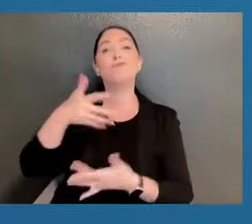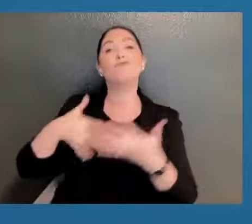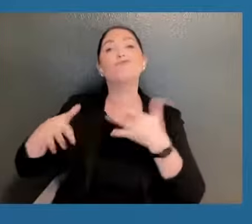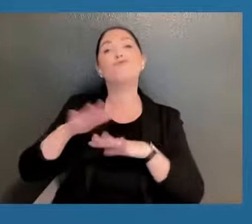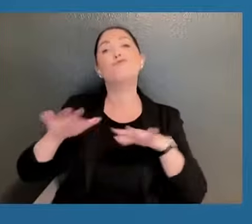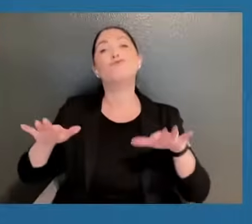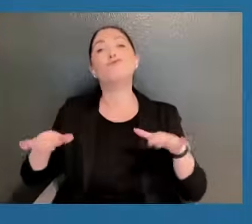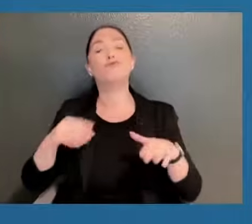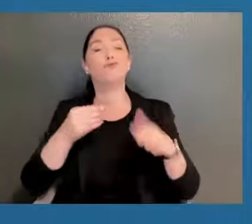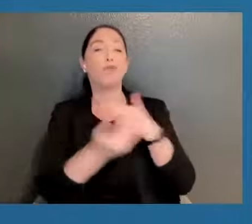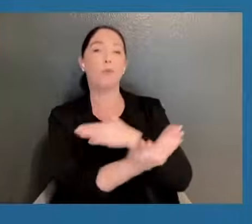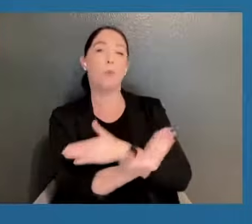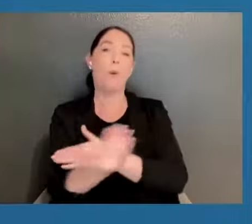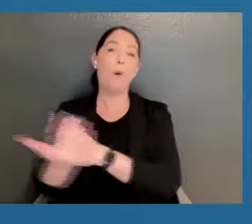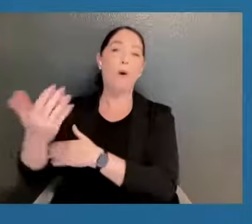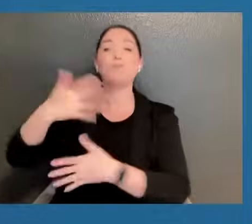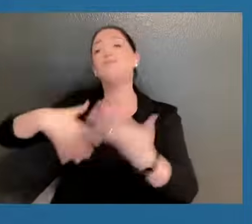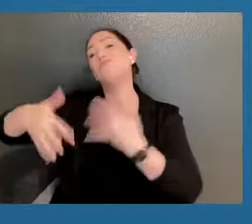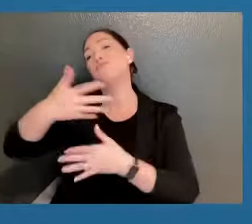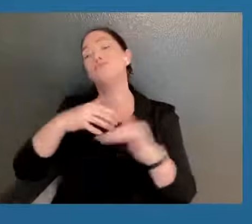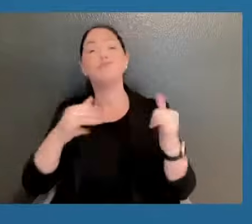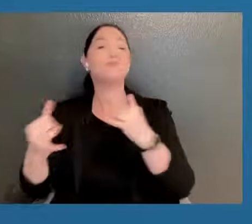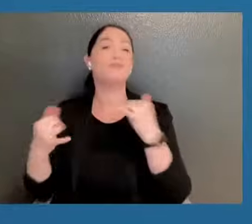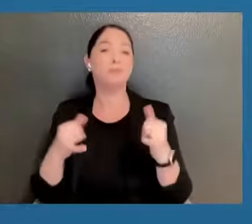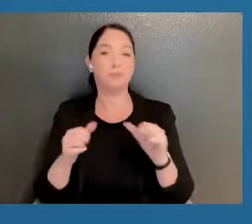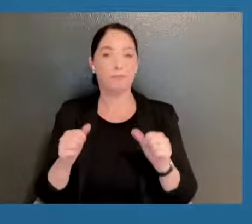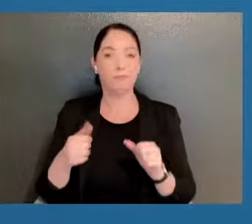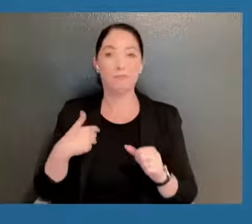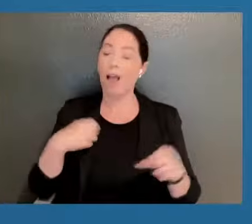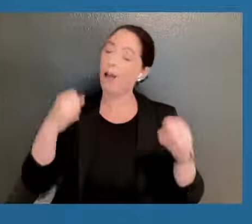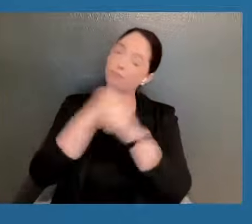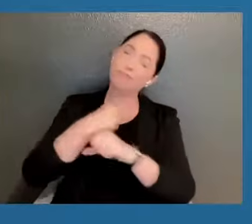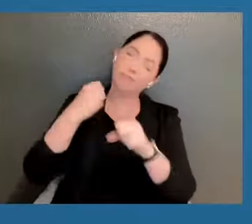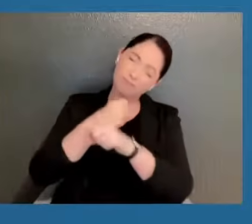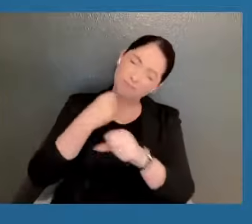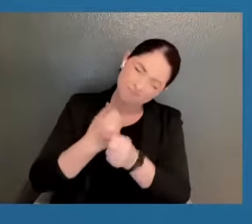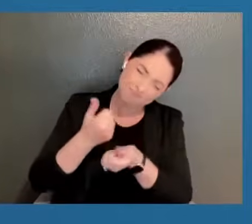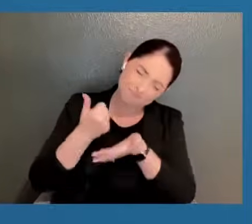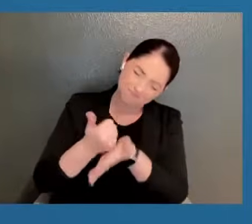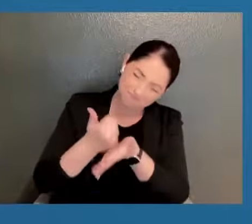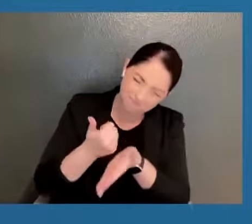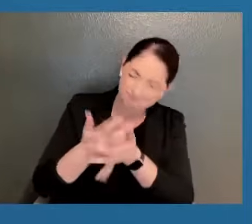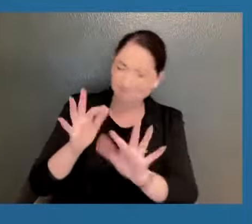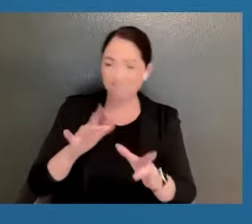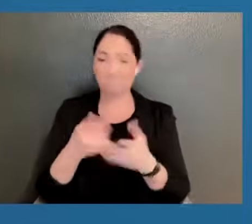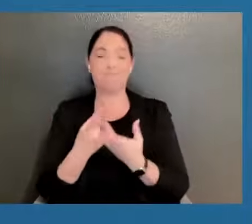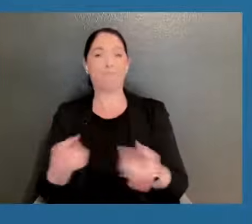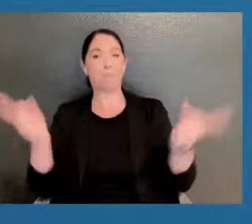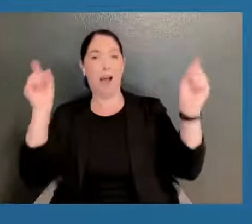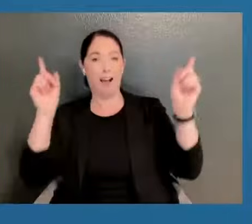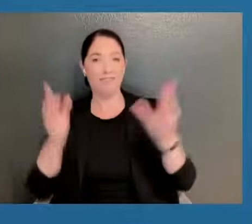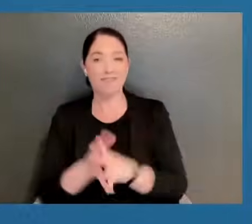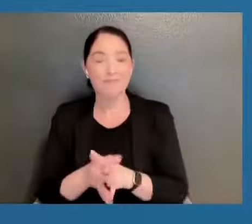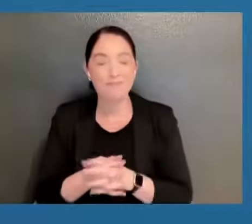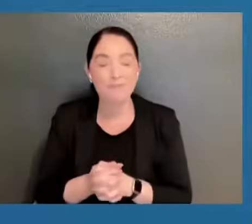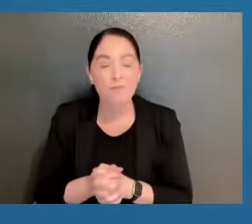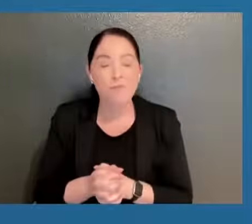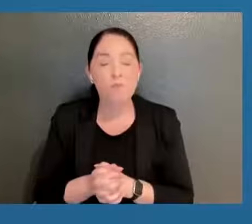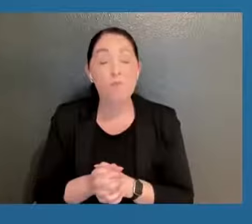So I fought hard for that. We got it done. As I said, it's $1,600 a family. So